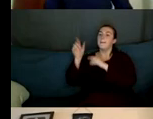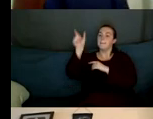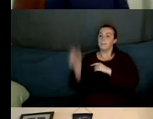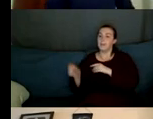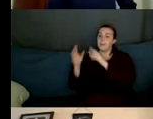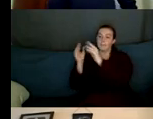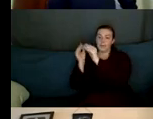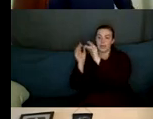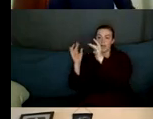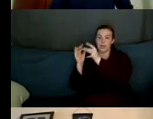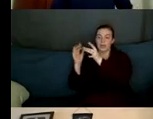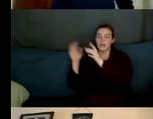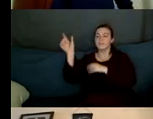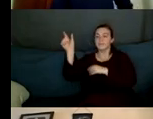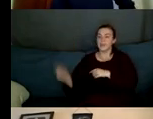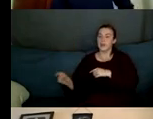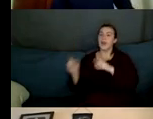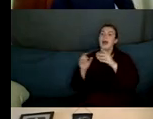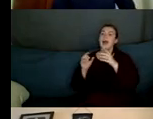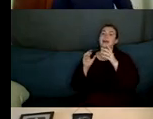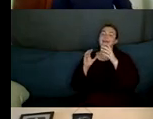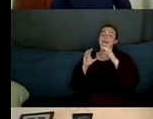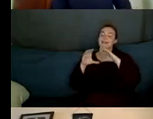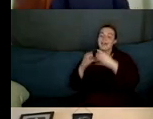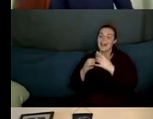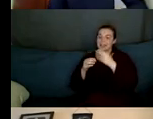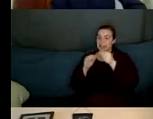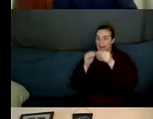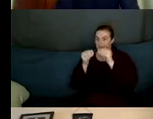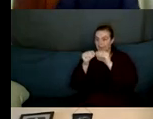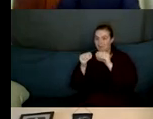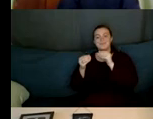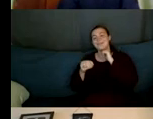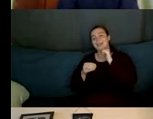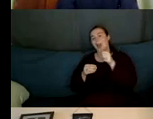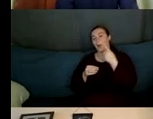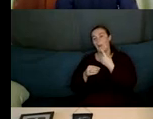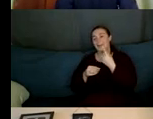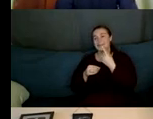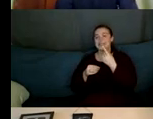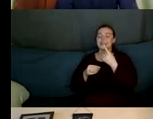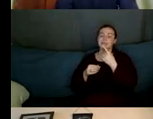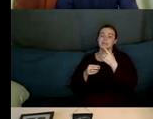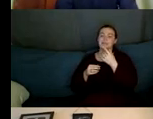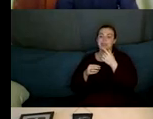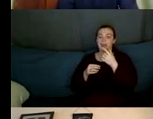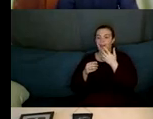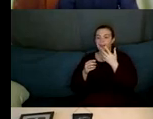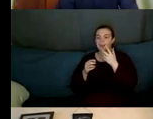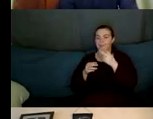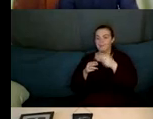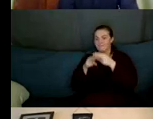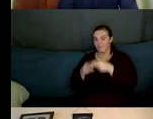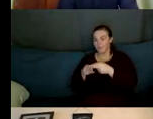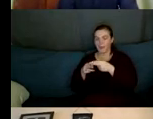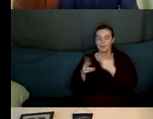if you have a lot of classes, so you're not always trying to refer to them by name. And the other thing you're going to do at this point is that you're going to do